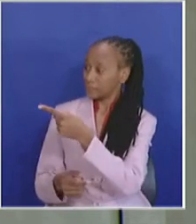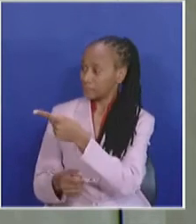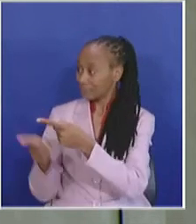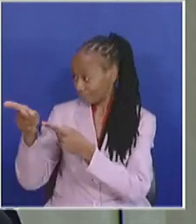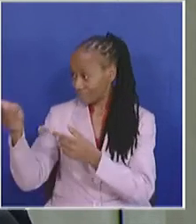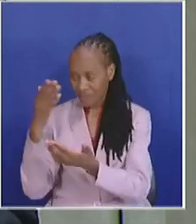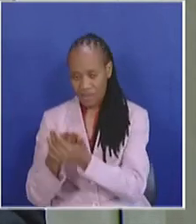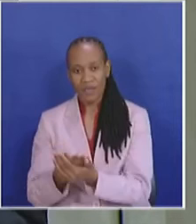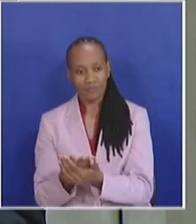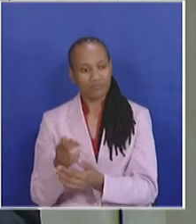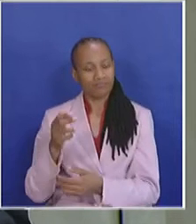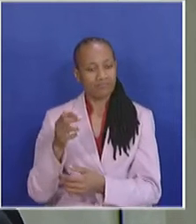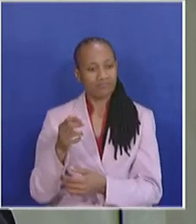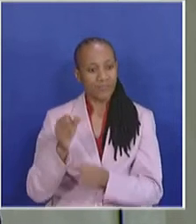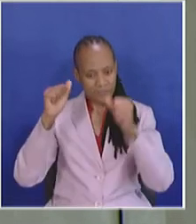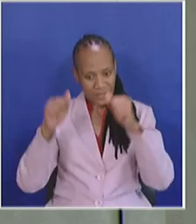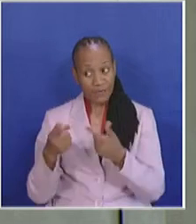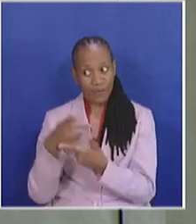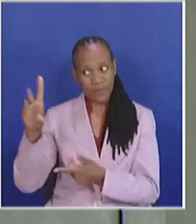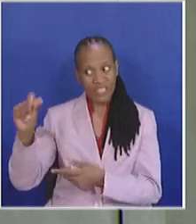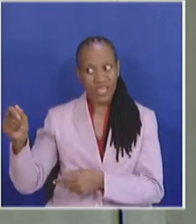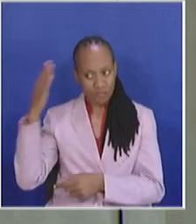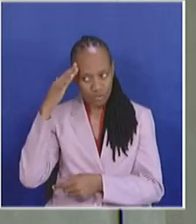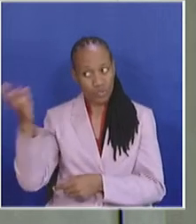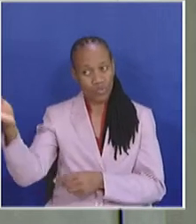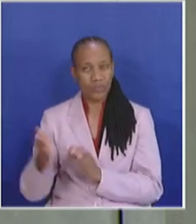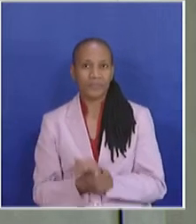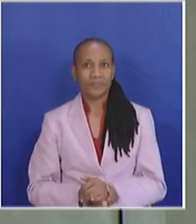attest from the TA seated there.